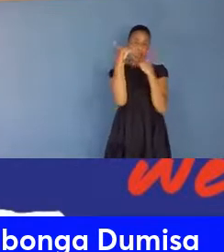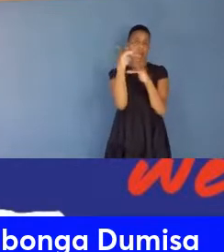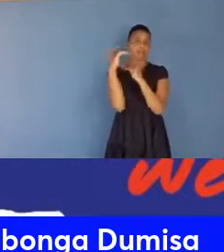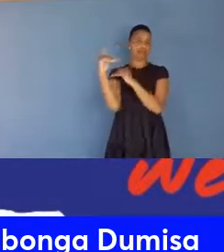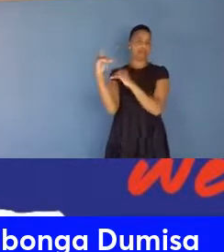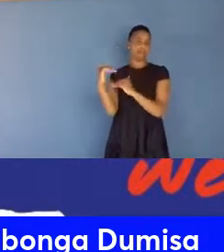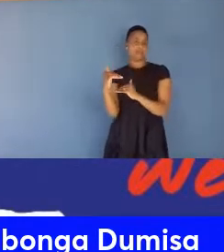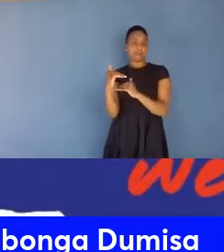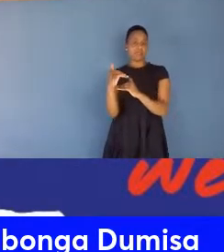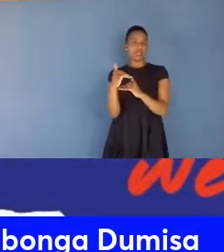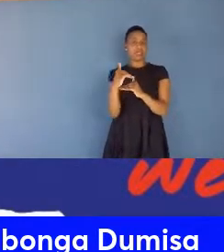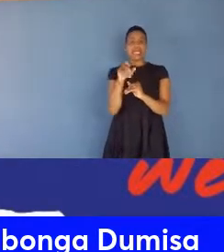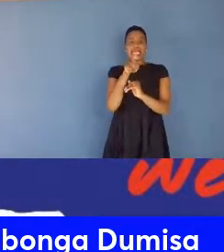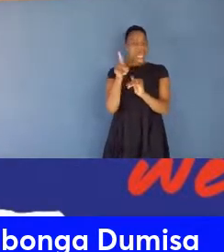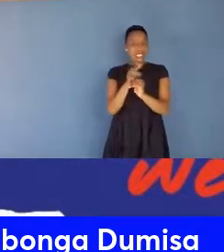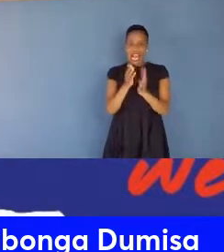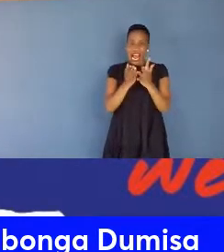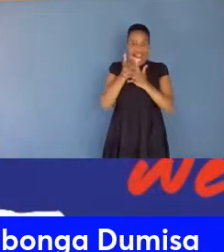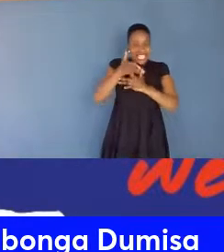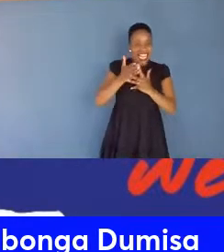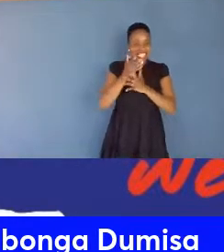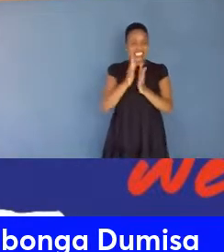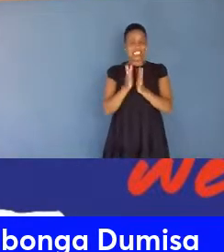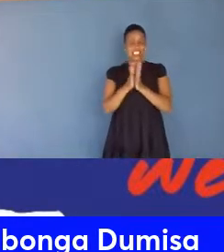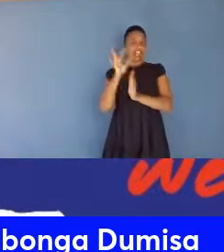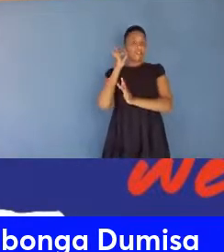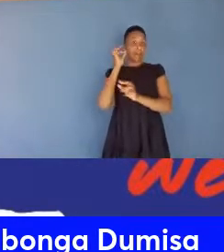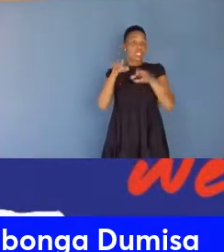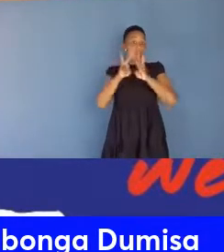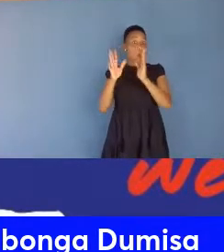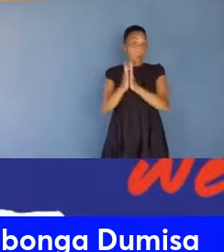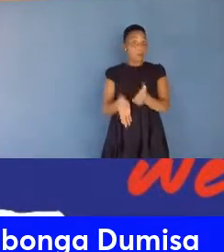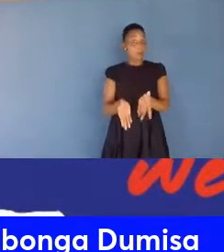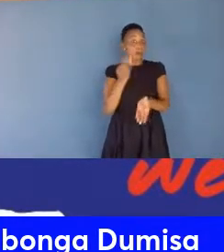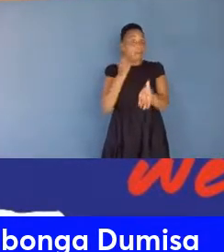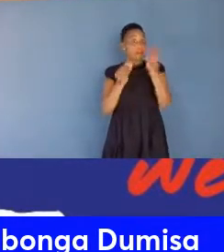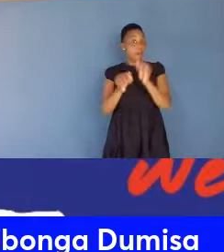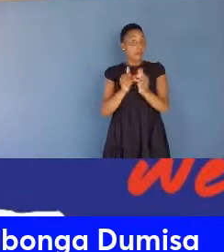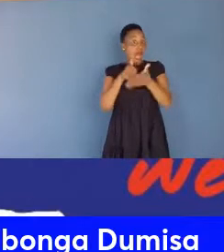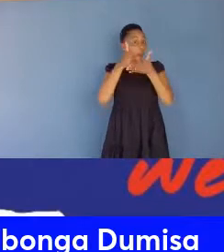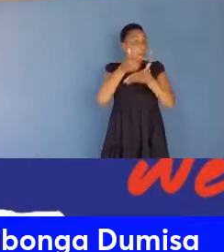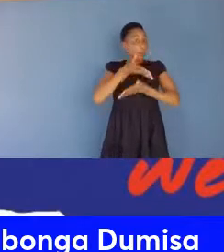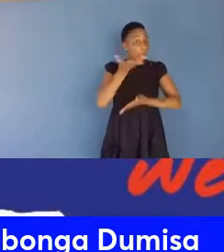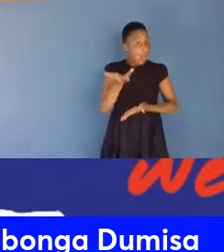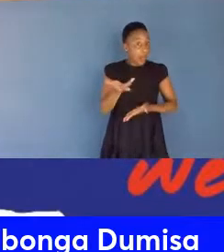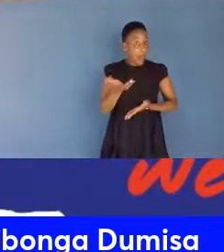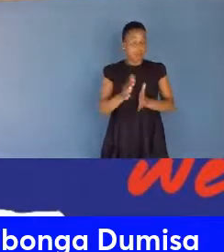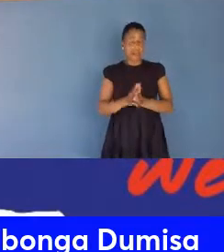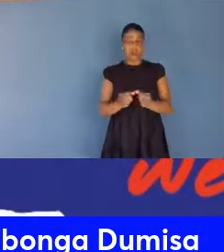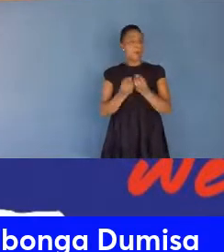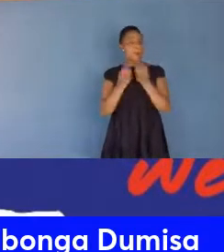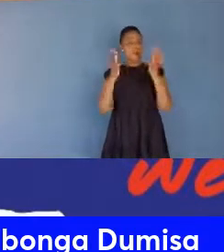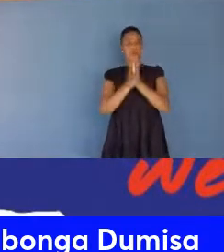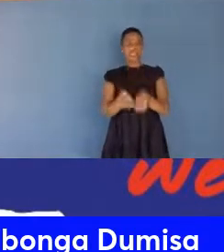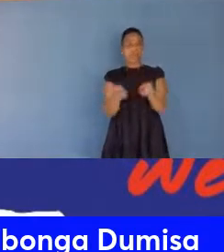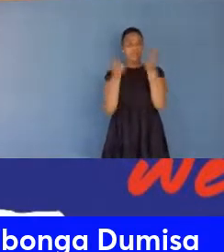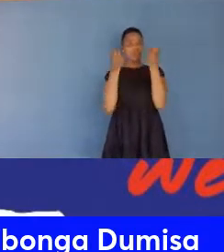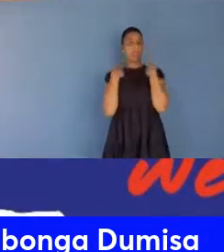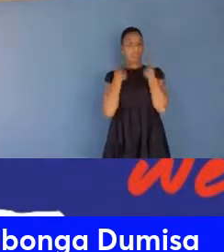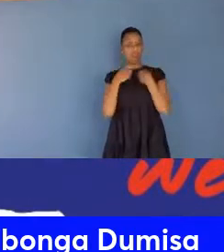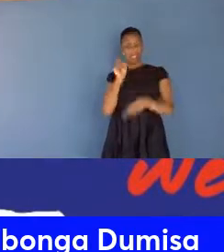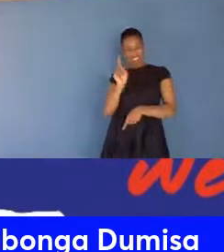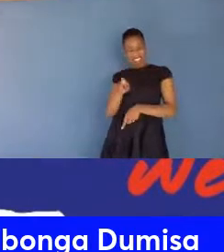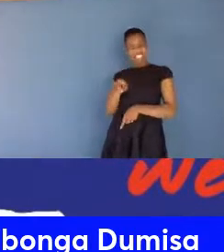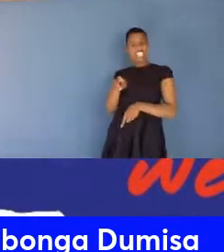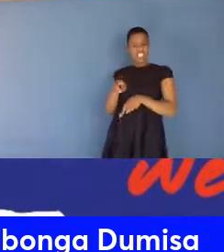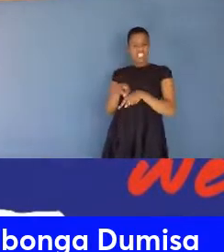accessing information in where they get help. Most of them are not even aware that this is rape, as